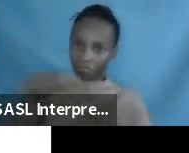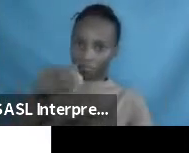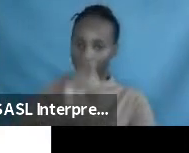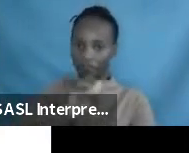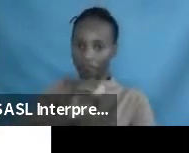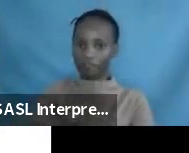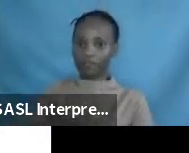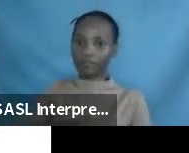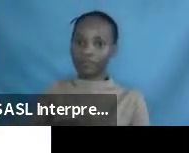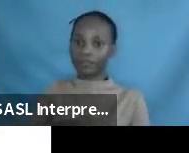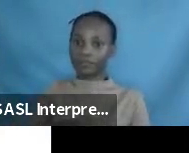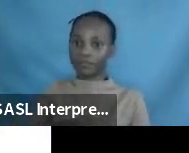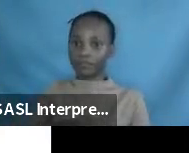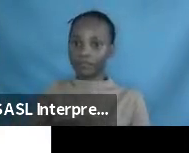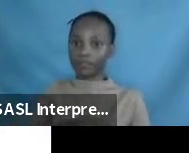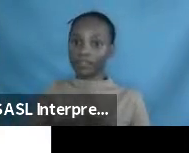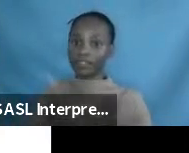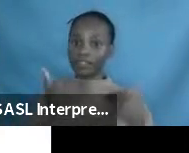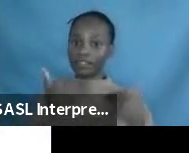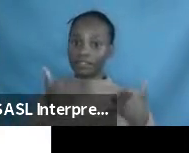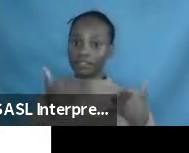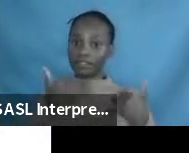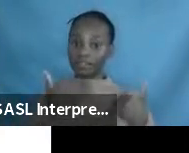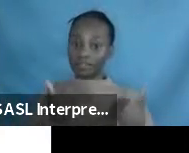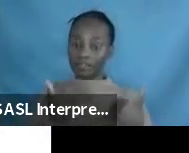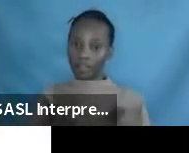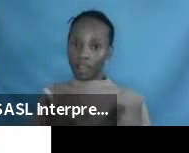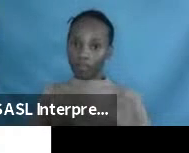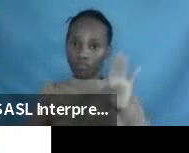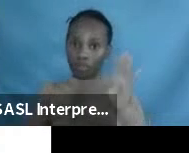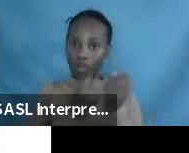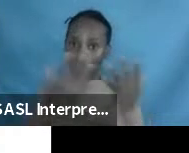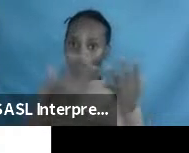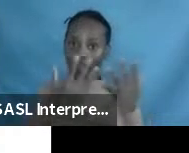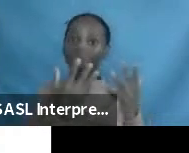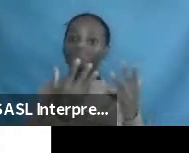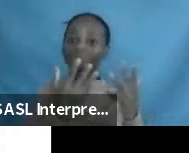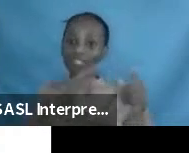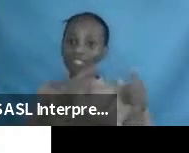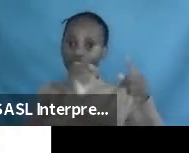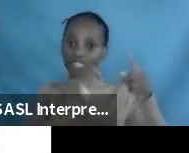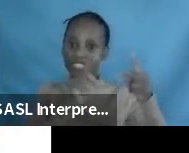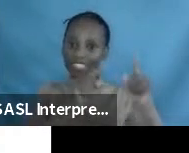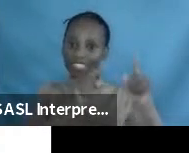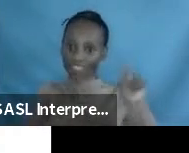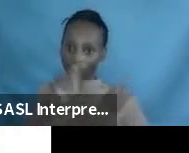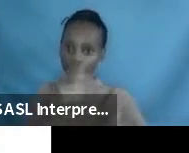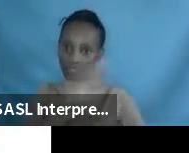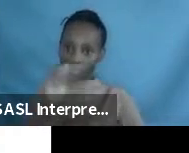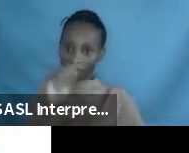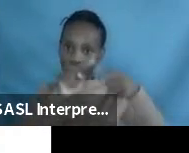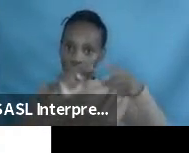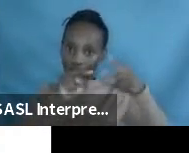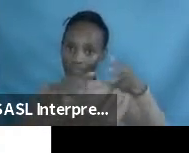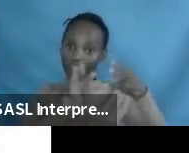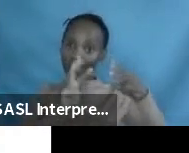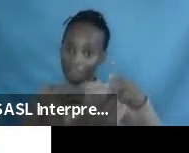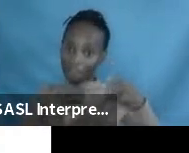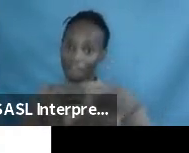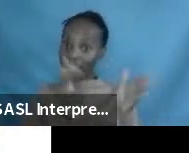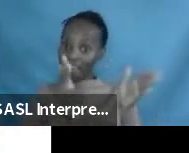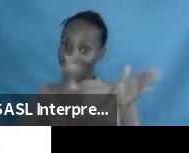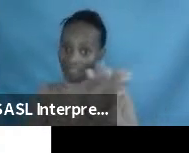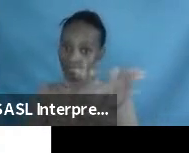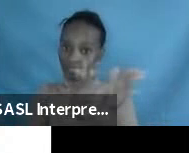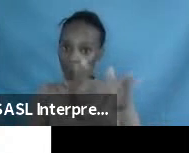This conglomerate of a number of different bullet points that talk to or constitute the act which deals